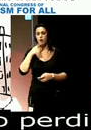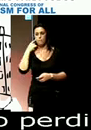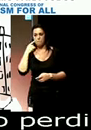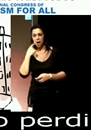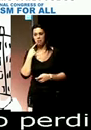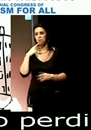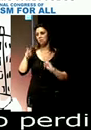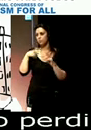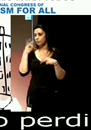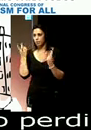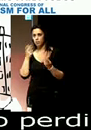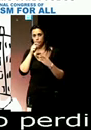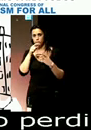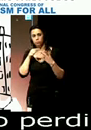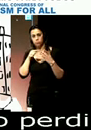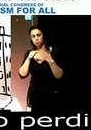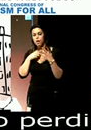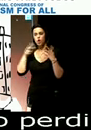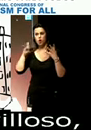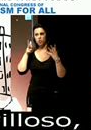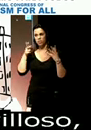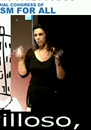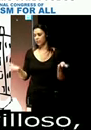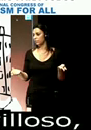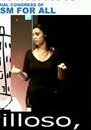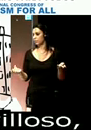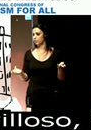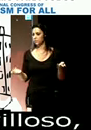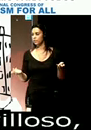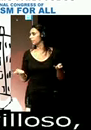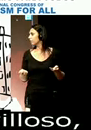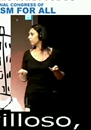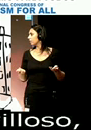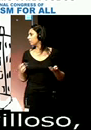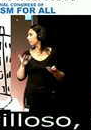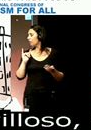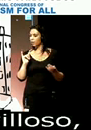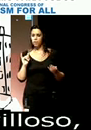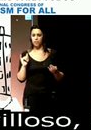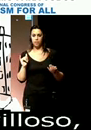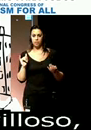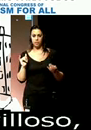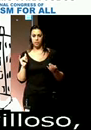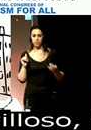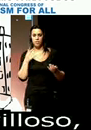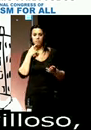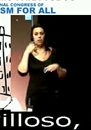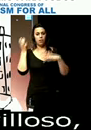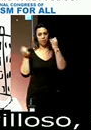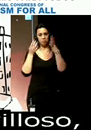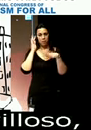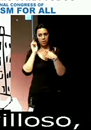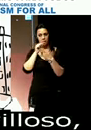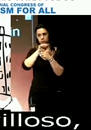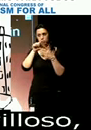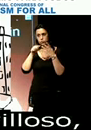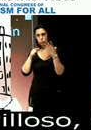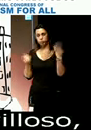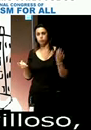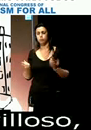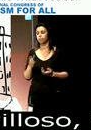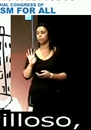have hotel, you have amenities, leisure activities, and that's basically where simply